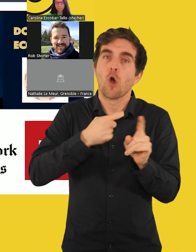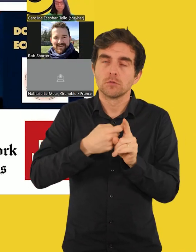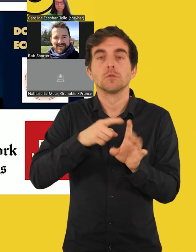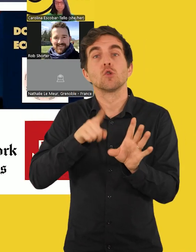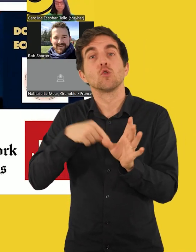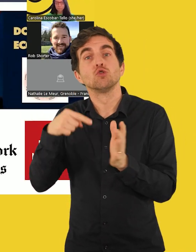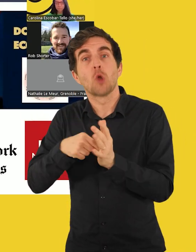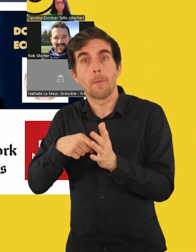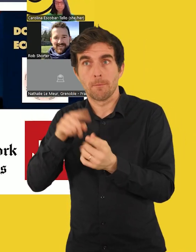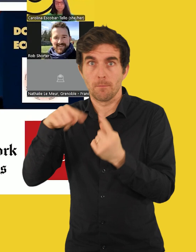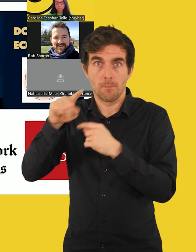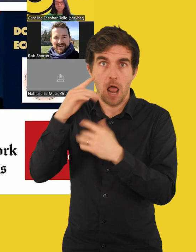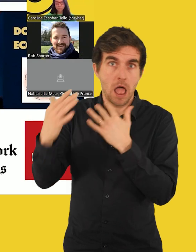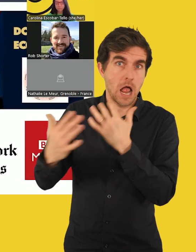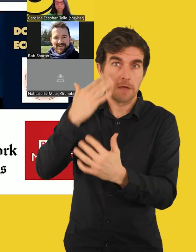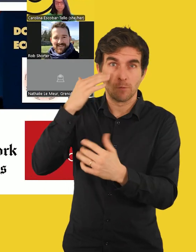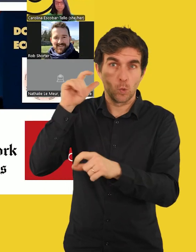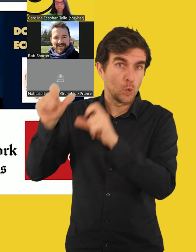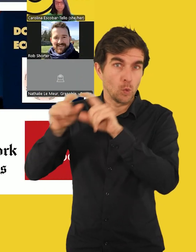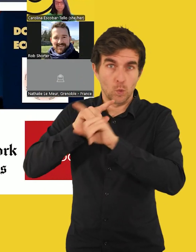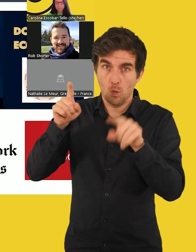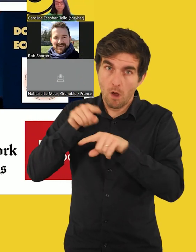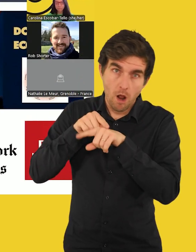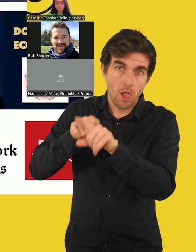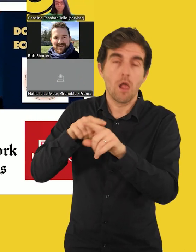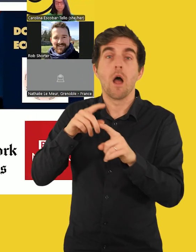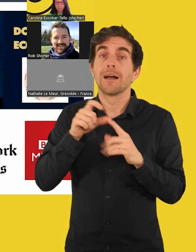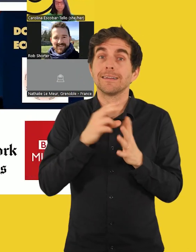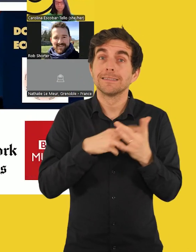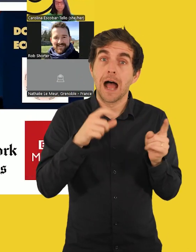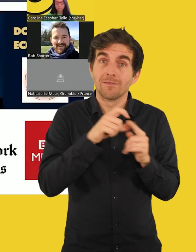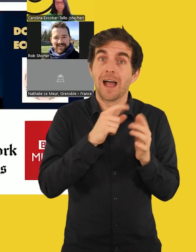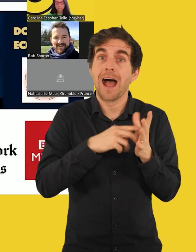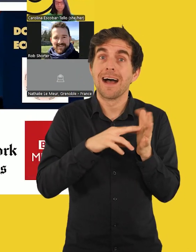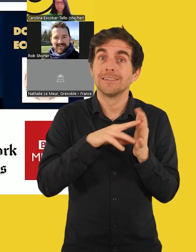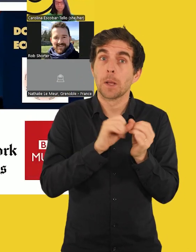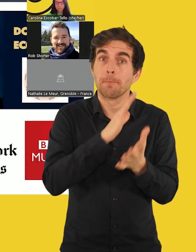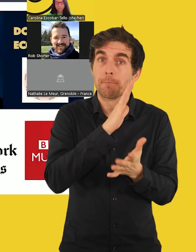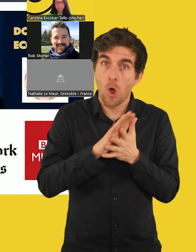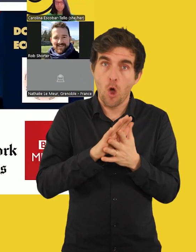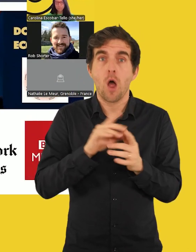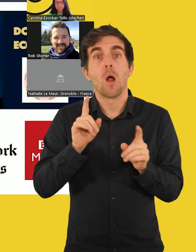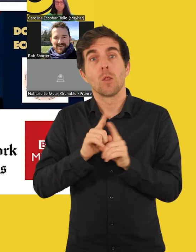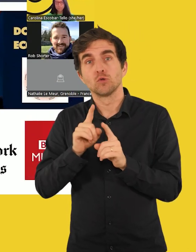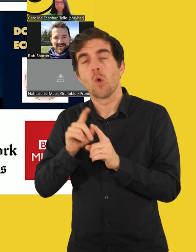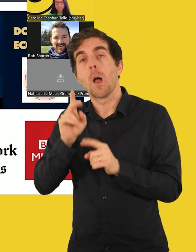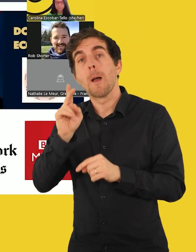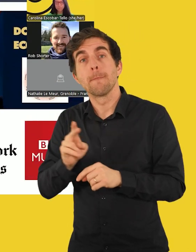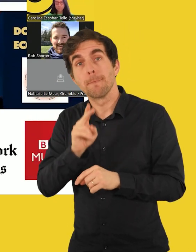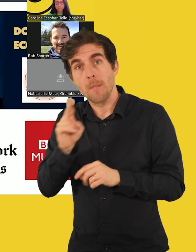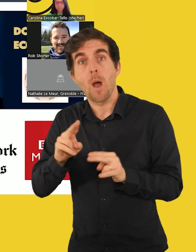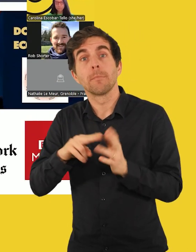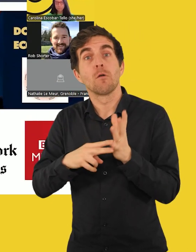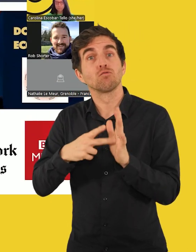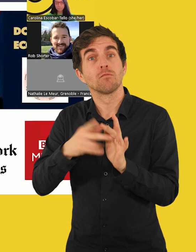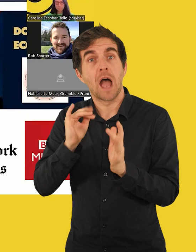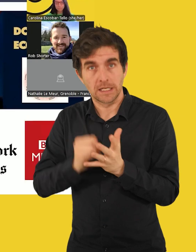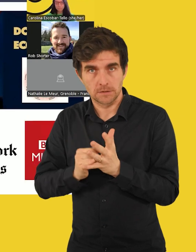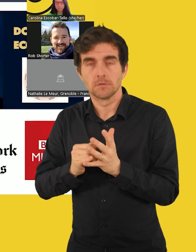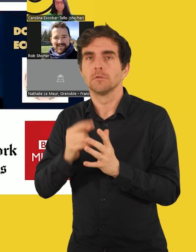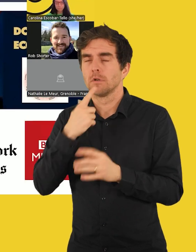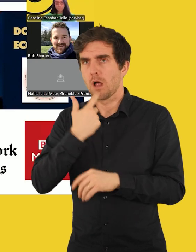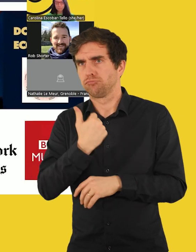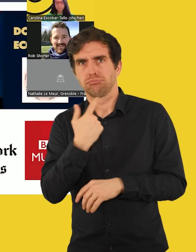through TikTok and YouTube influencers, through David Attenborough writing about it in his book, through Pope